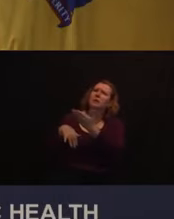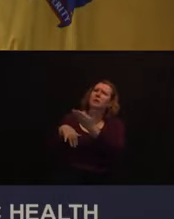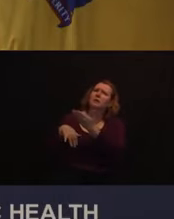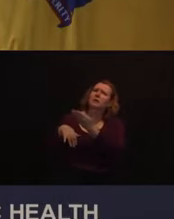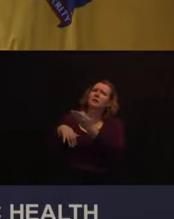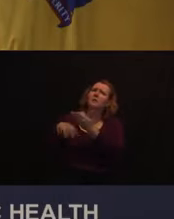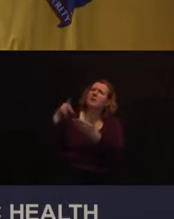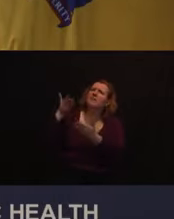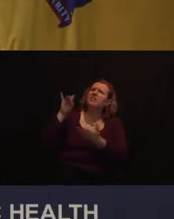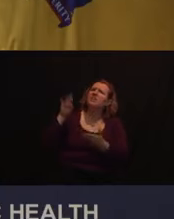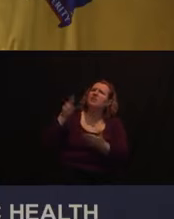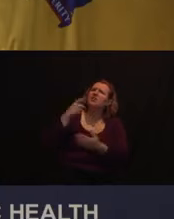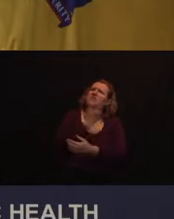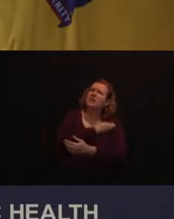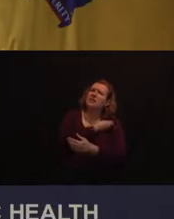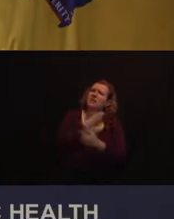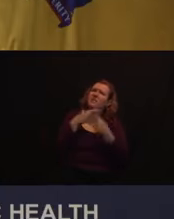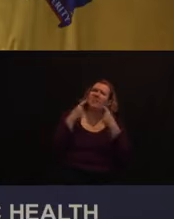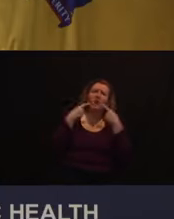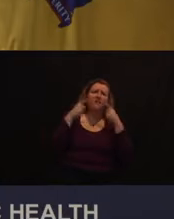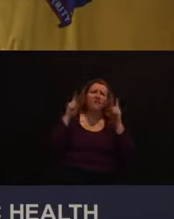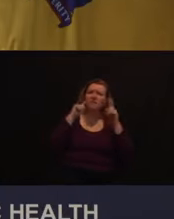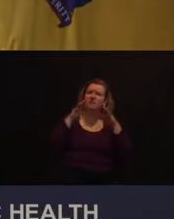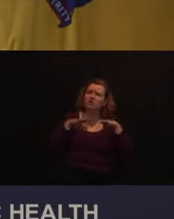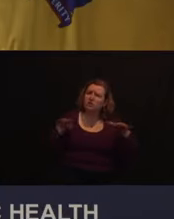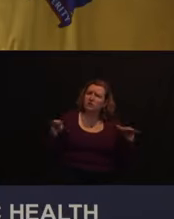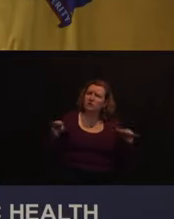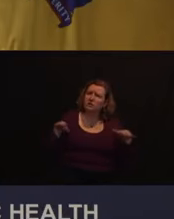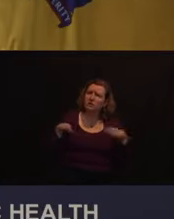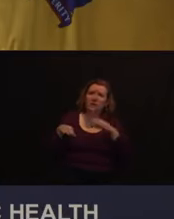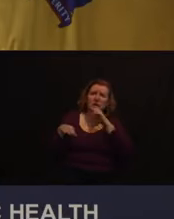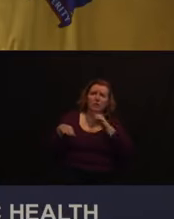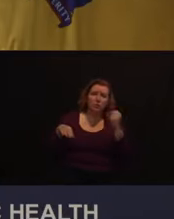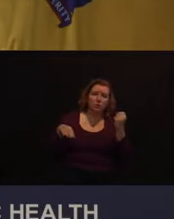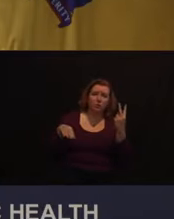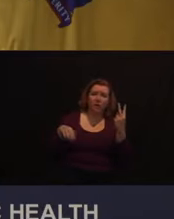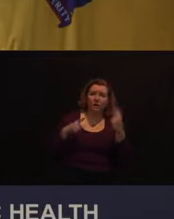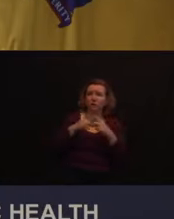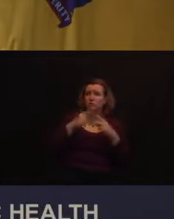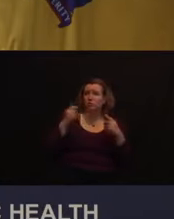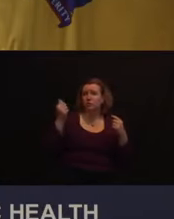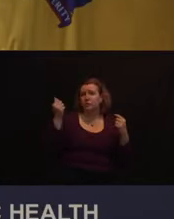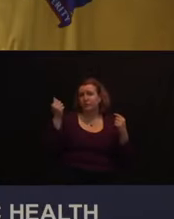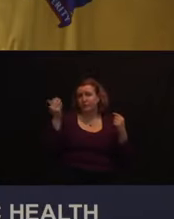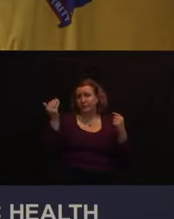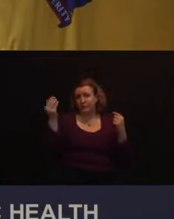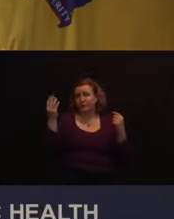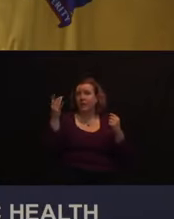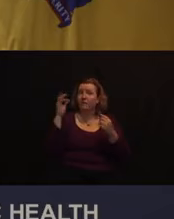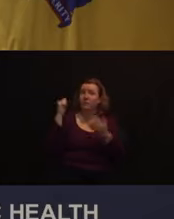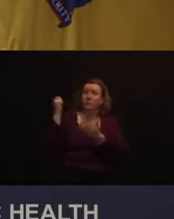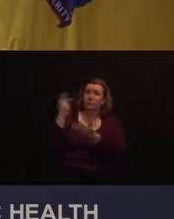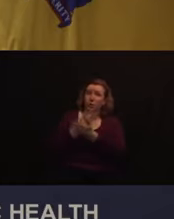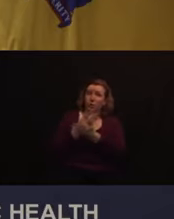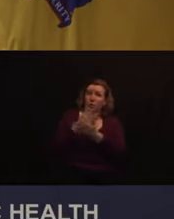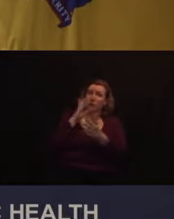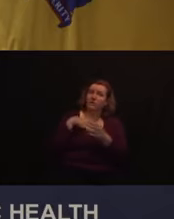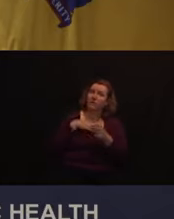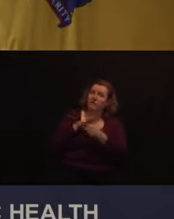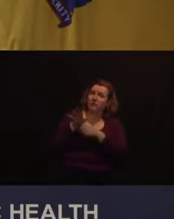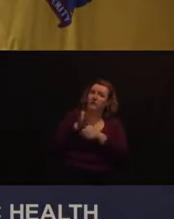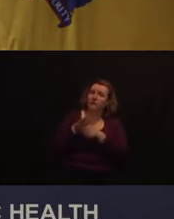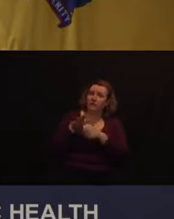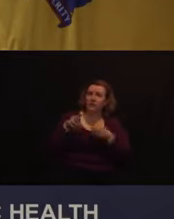reportedly very effective for kids ages 12 to 15, and they say if they get approval, they're anticipating having enough supplies to let our children